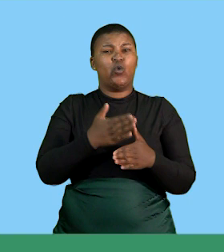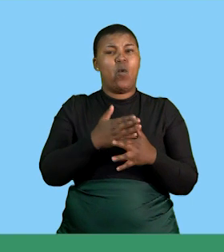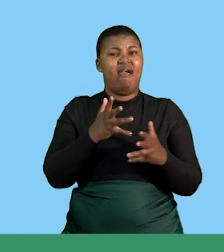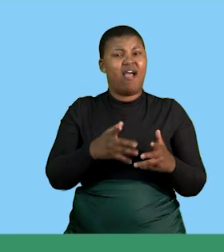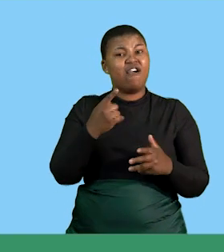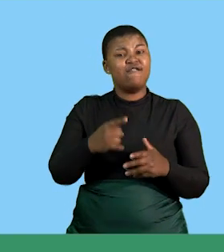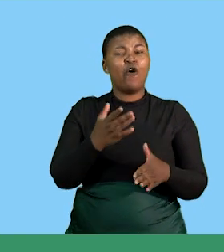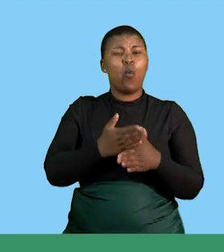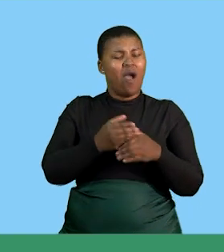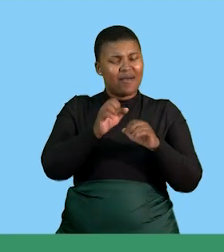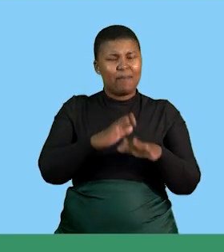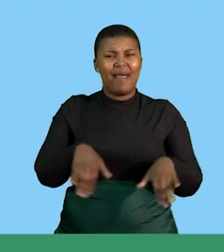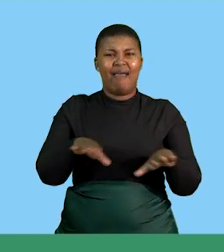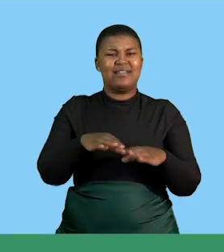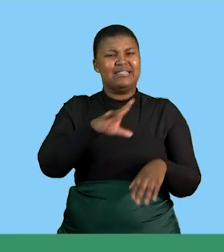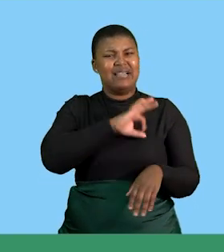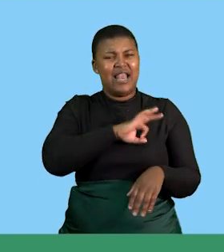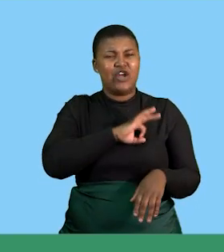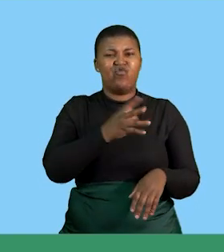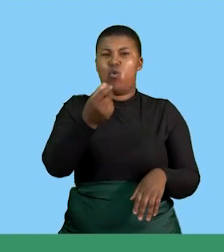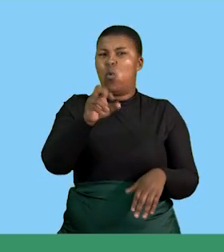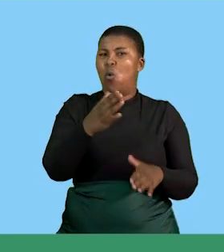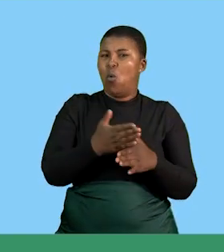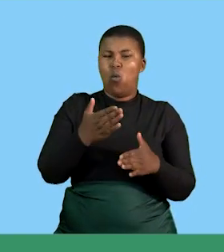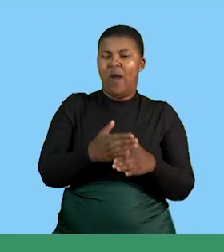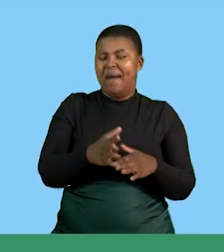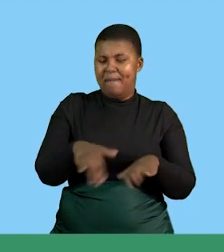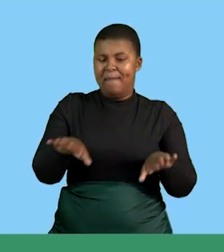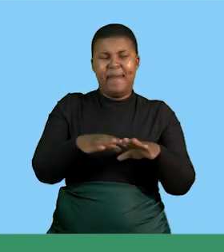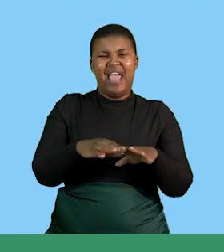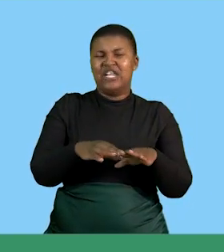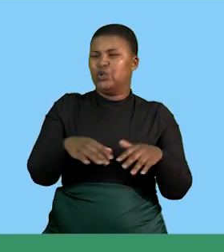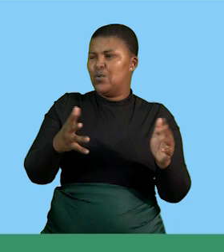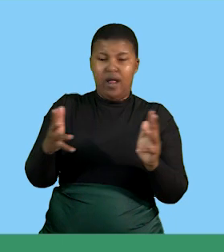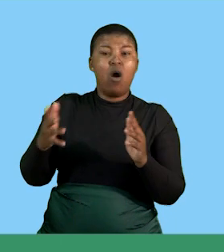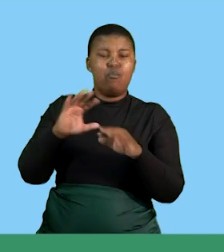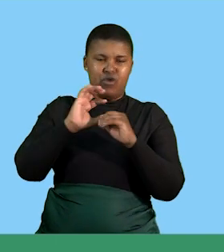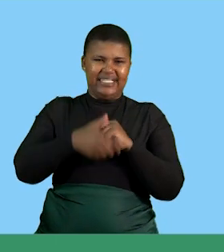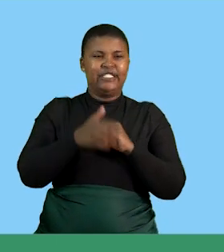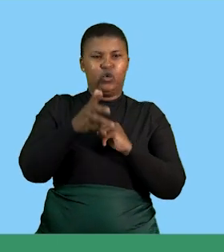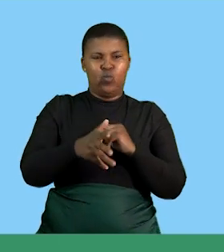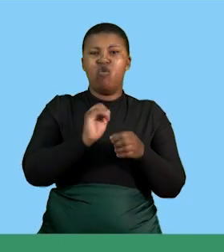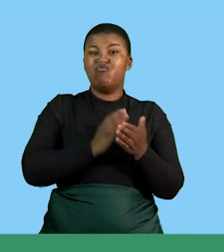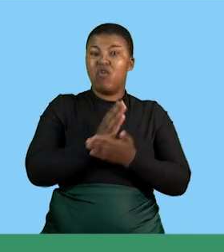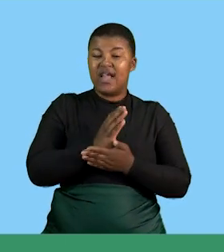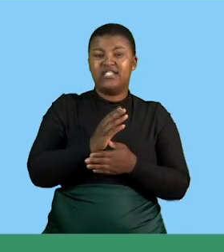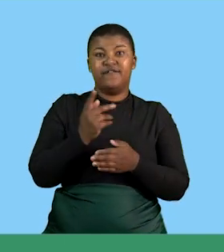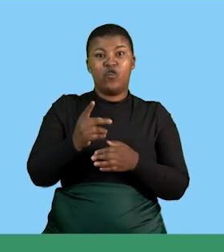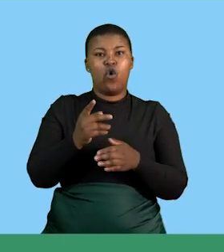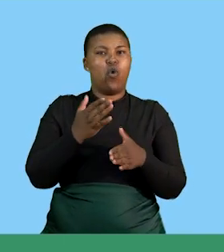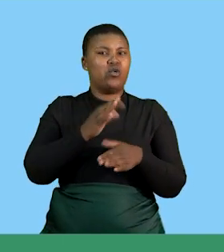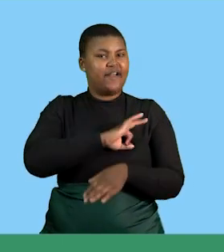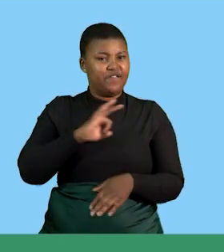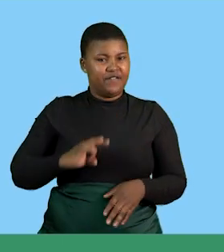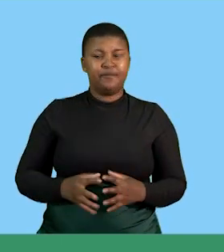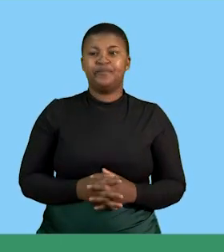working conditions, salary, or working environment. They will protect the workers' rights. Right, so this is our first few